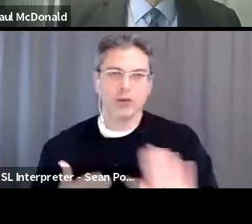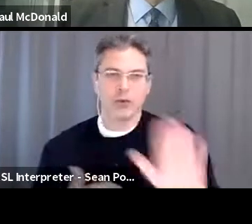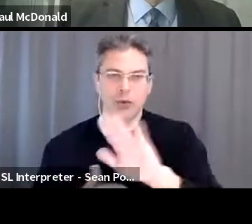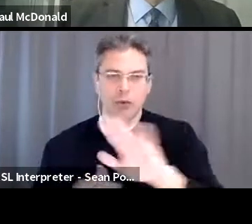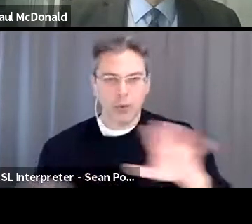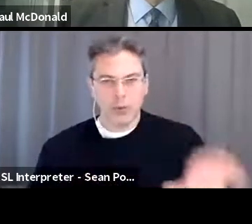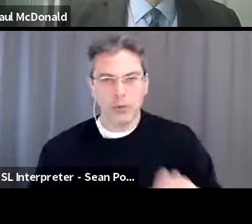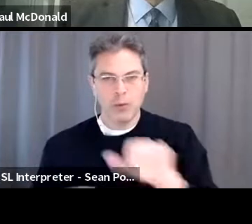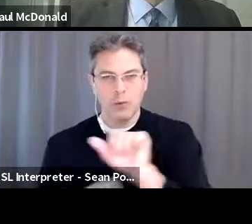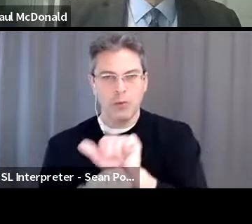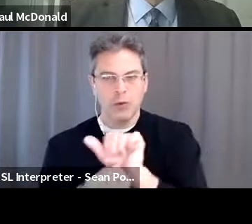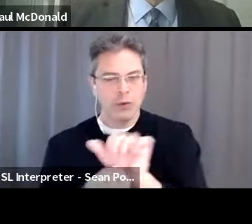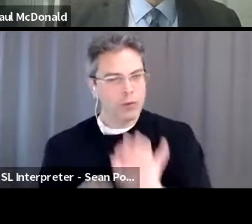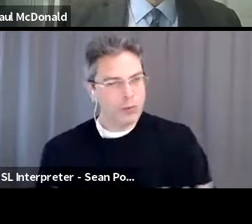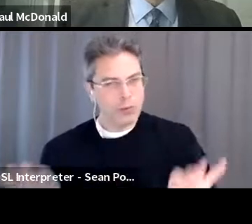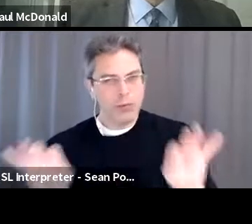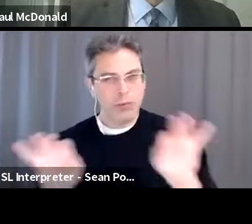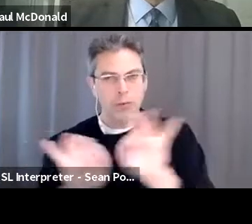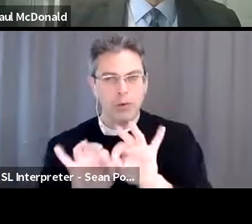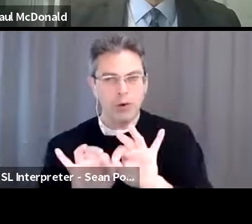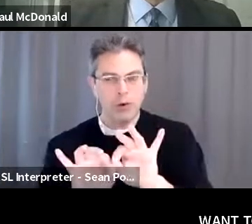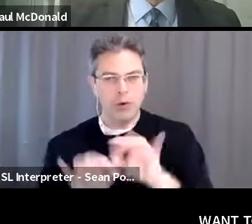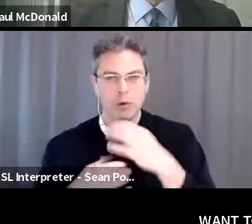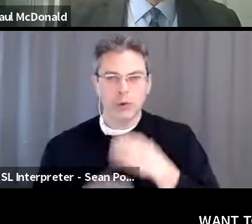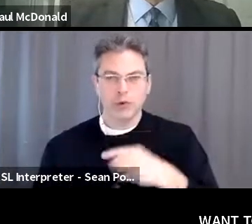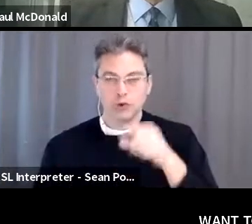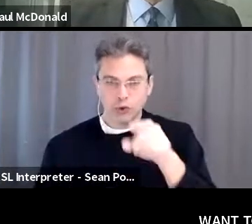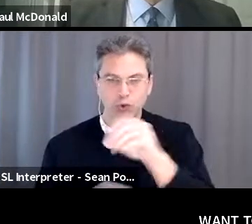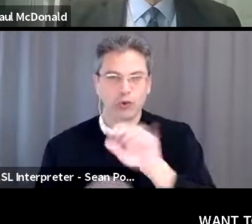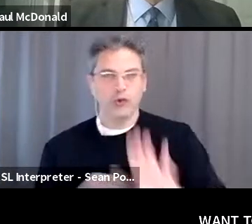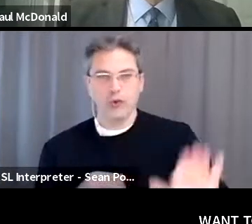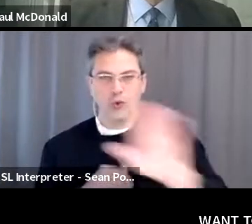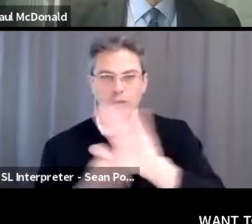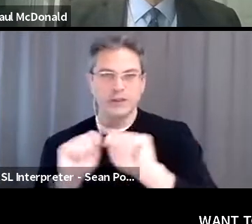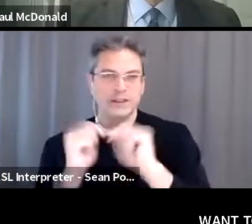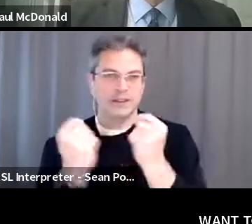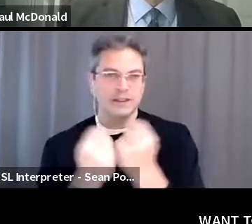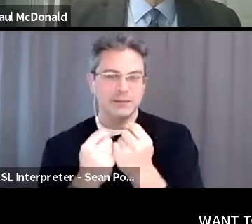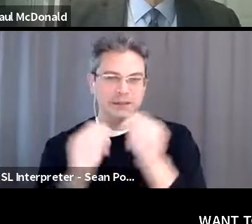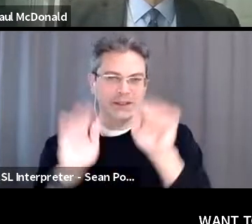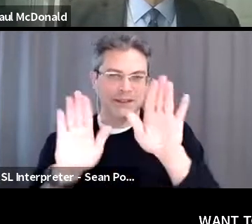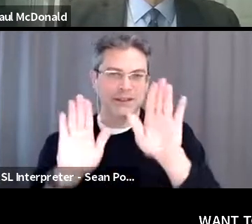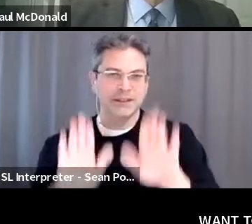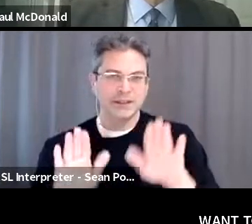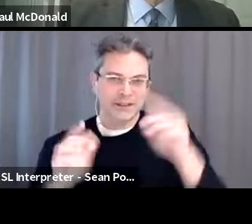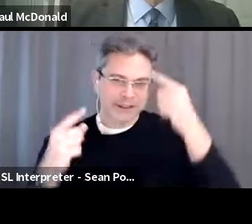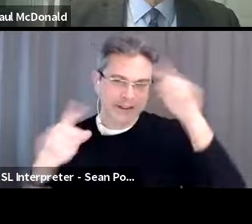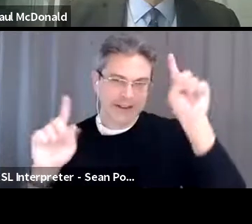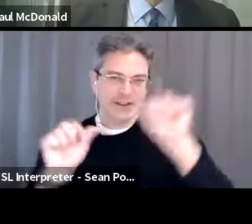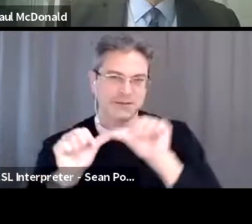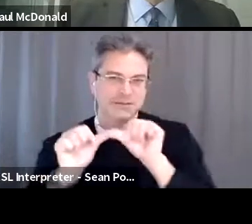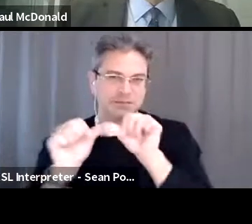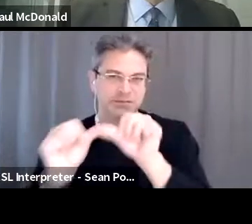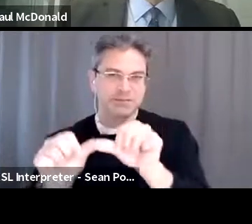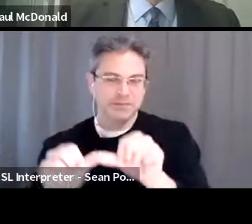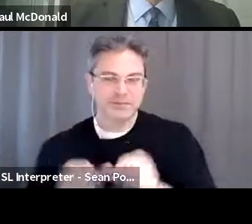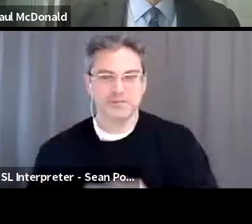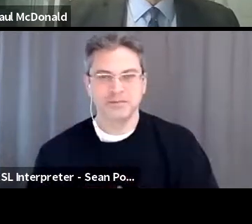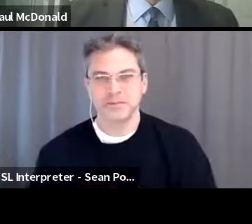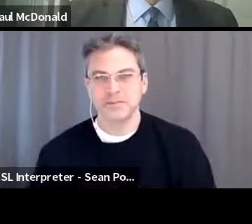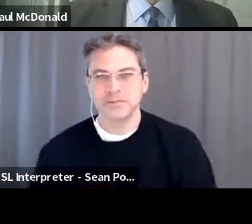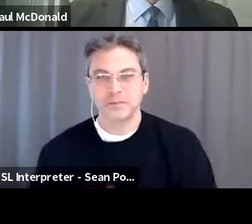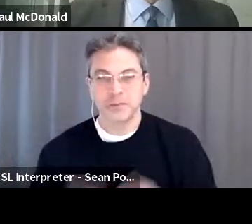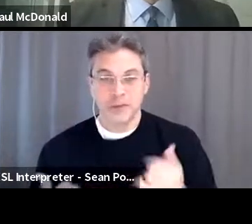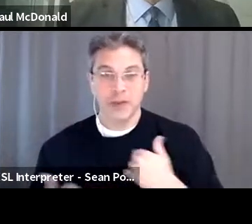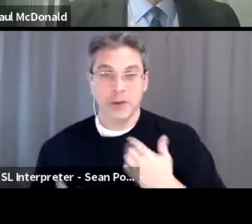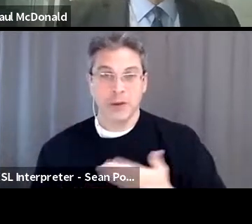I wish you and the entire team the very best for continued success. It is now my pleasure to introduce